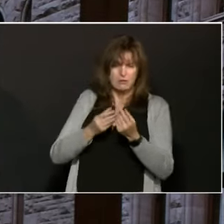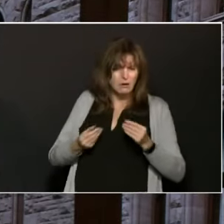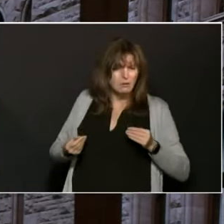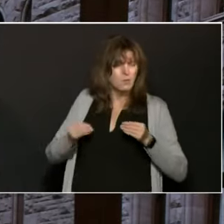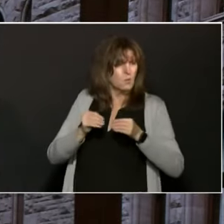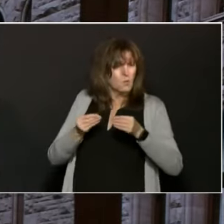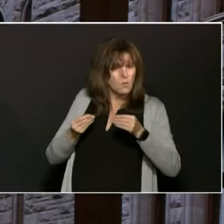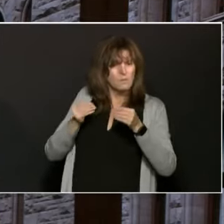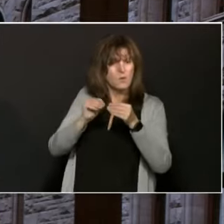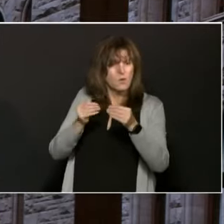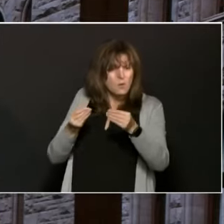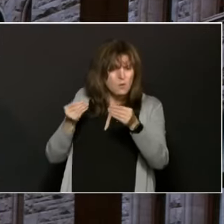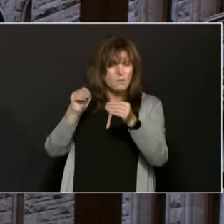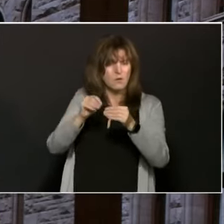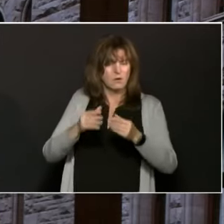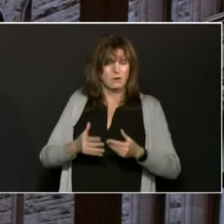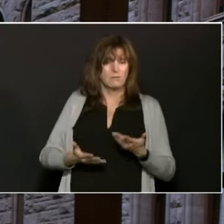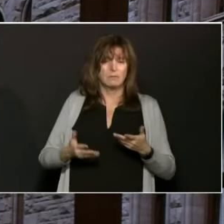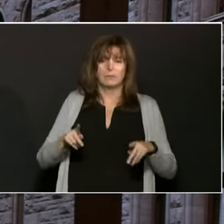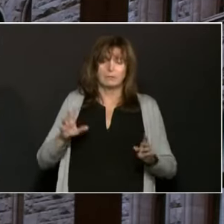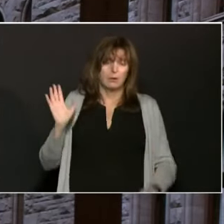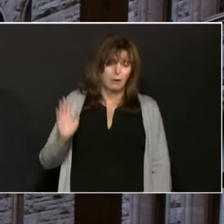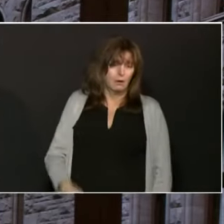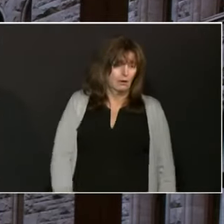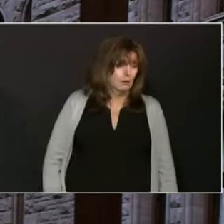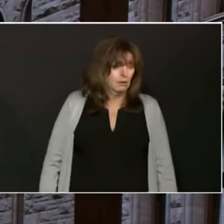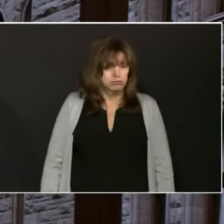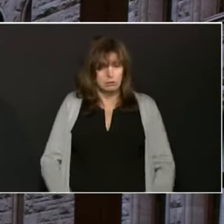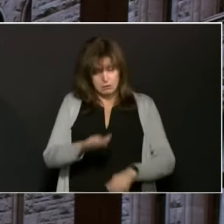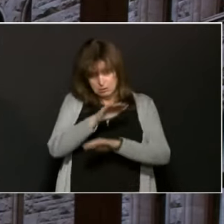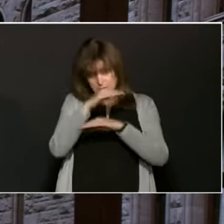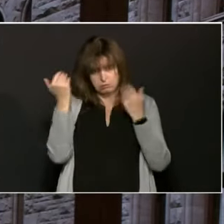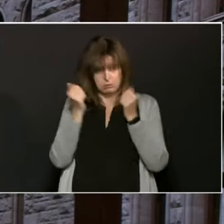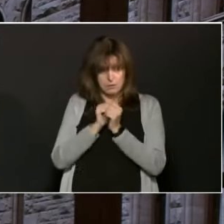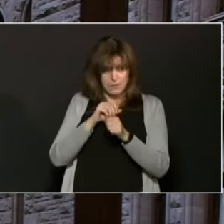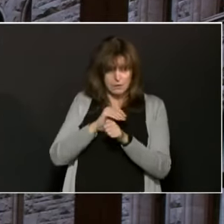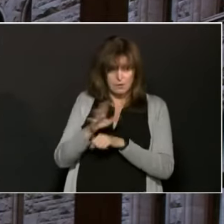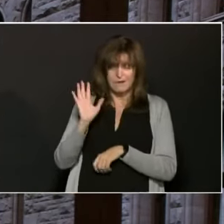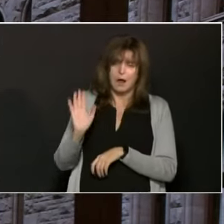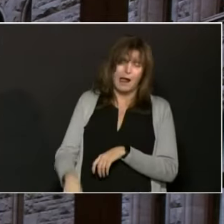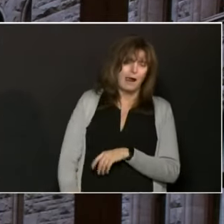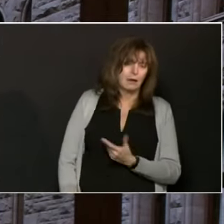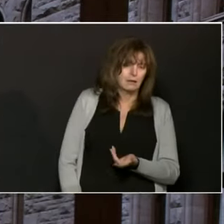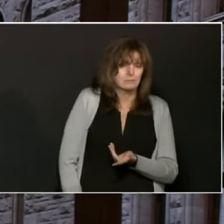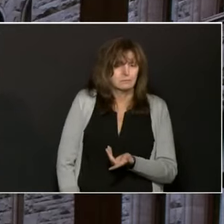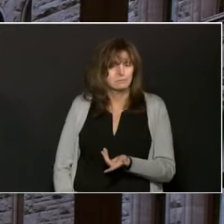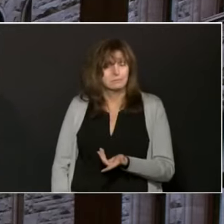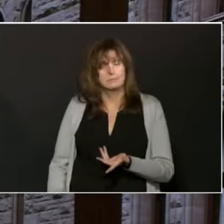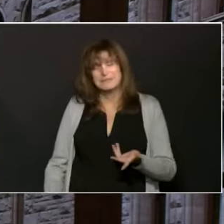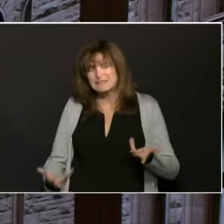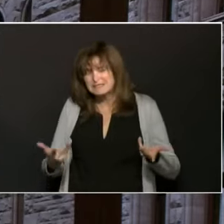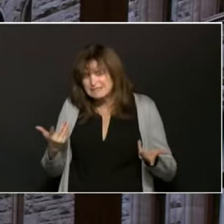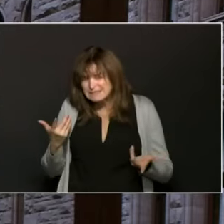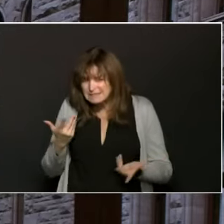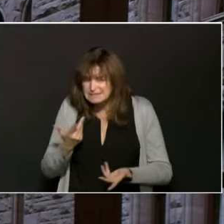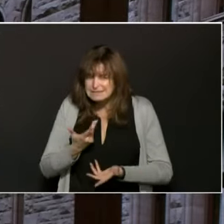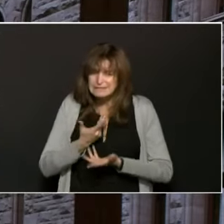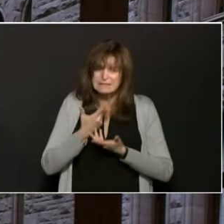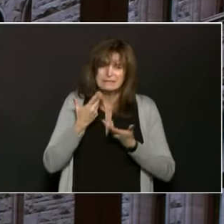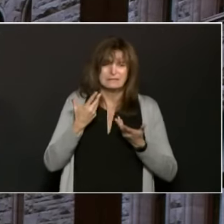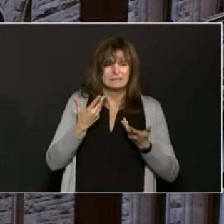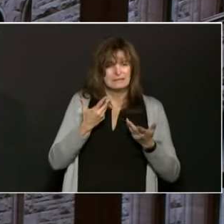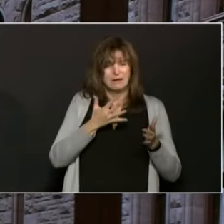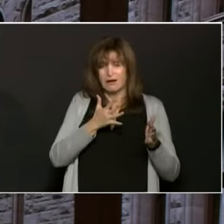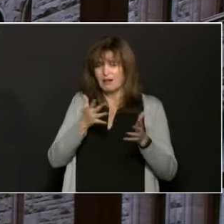and other aspects there, people either become complacent, complicit, and different things than that, and going that way. And that's where